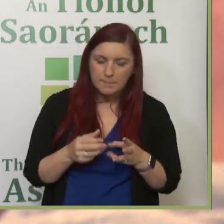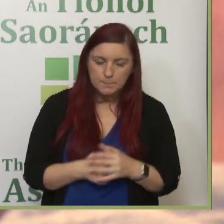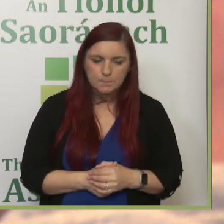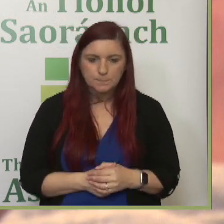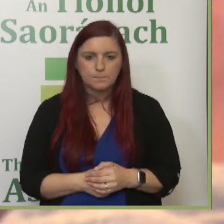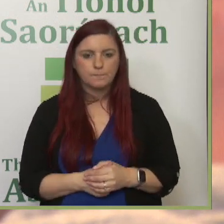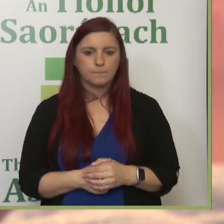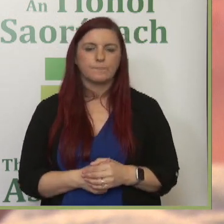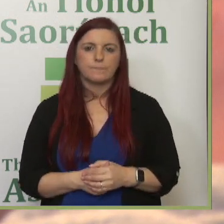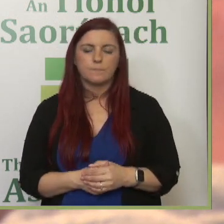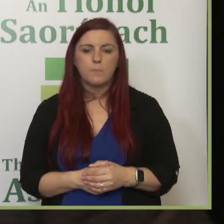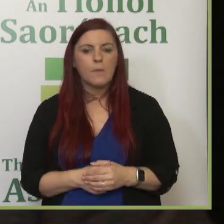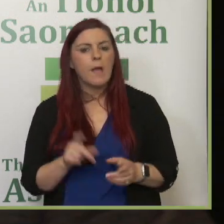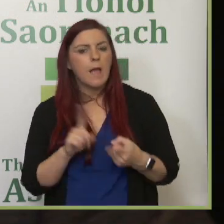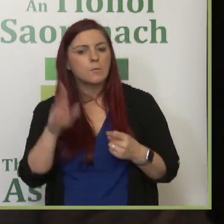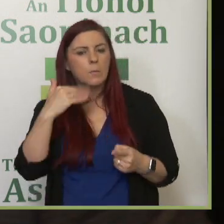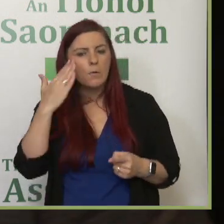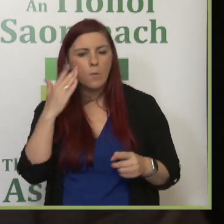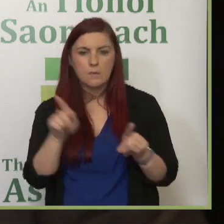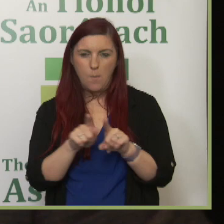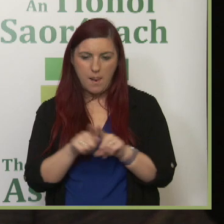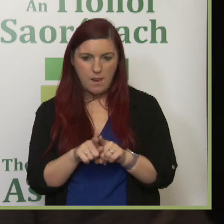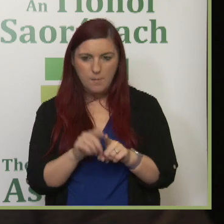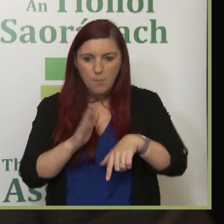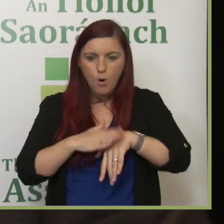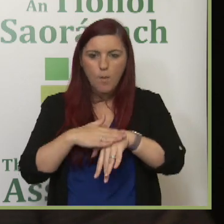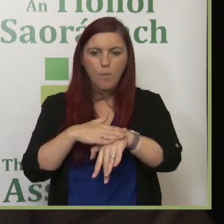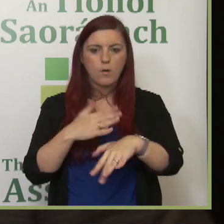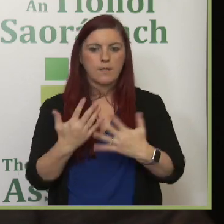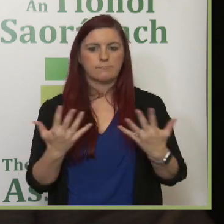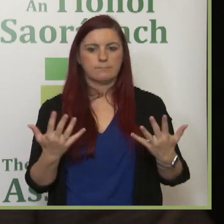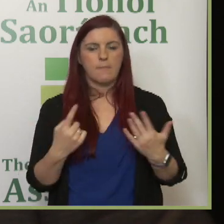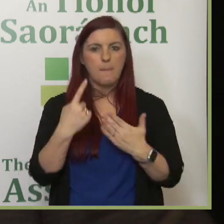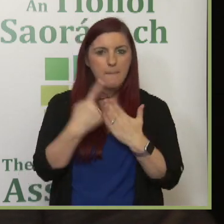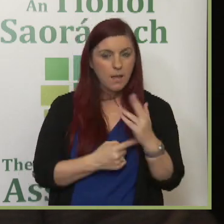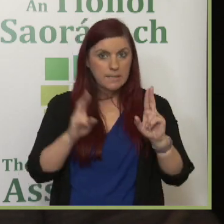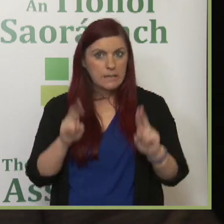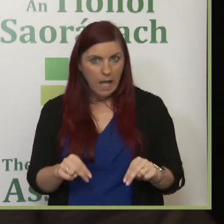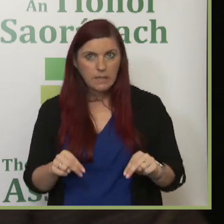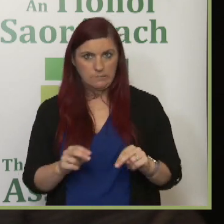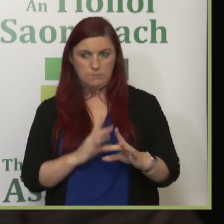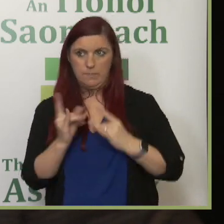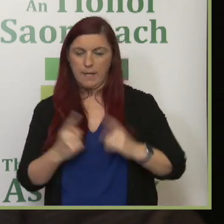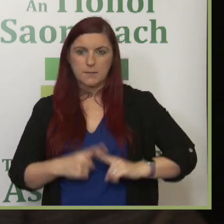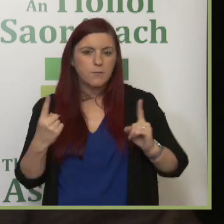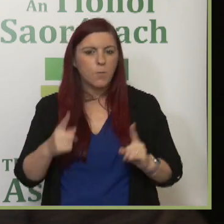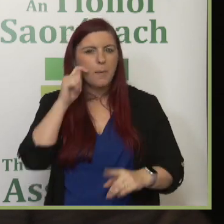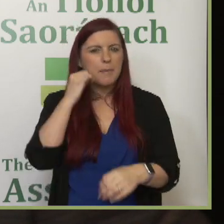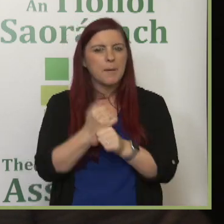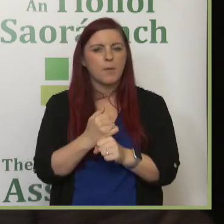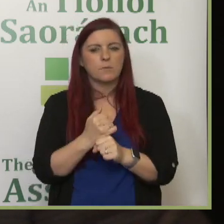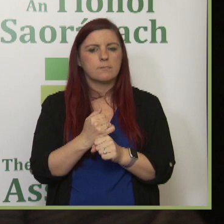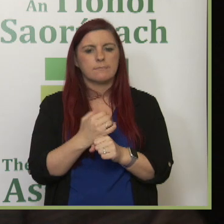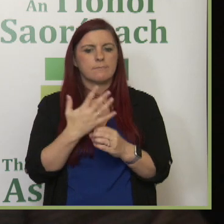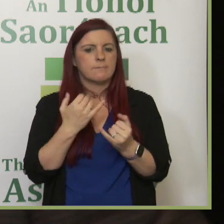And we do know, and I think we increasingly have evidence, that policy approaches can make a difference in respect to both the societal costs